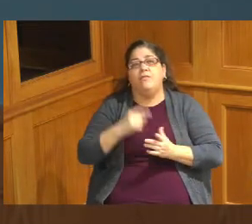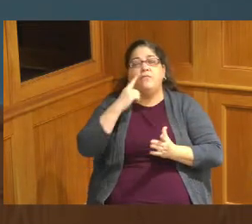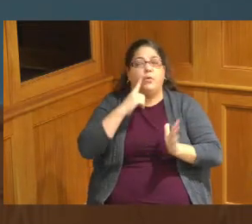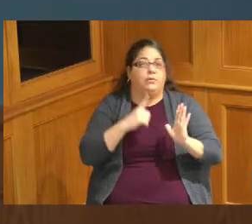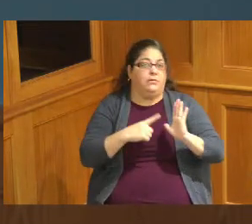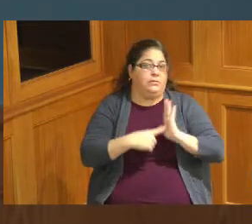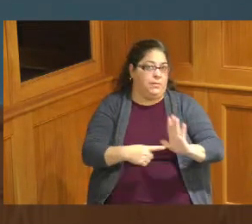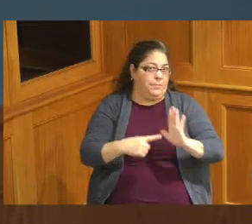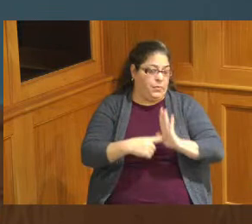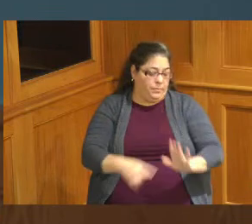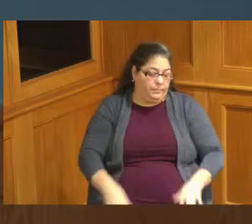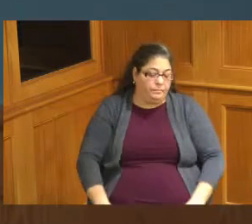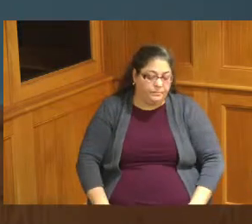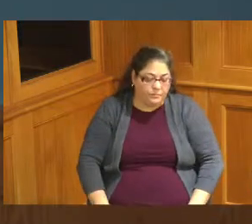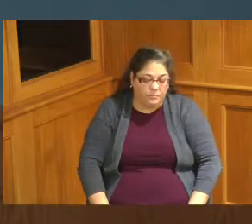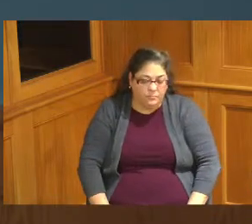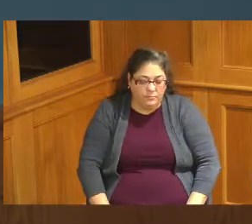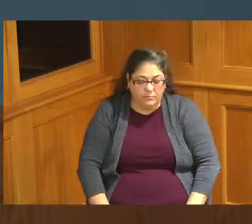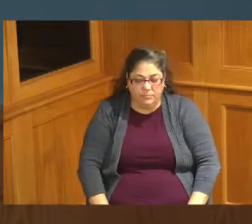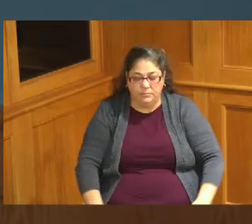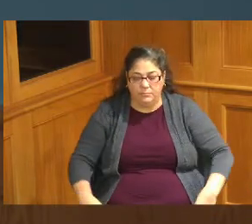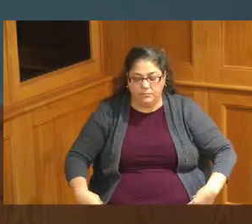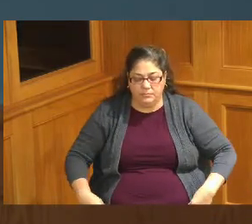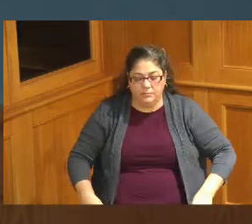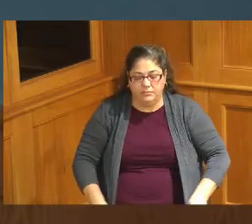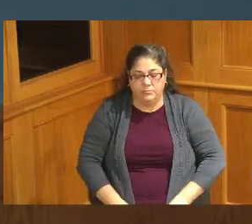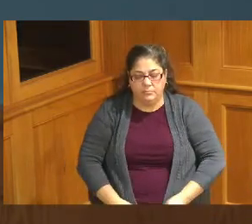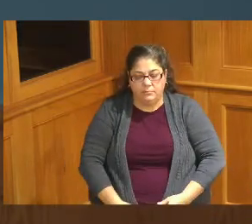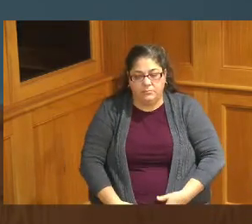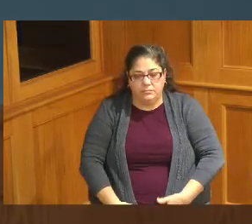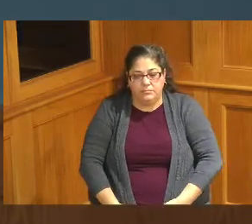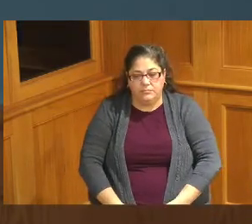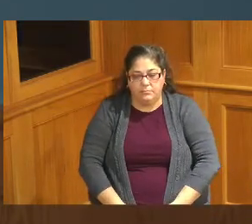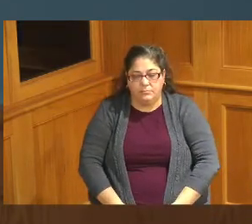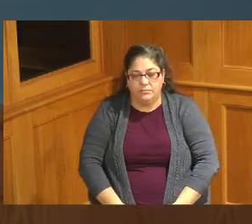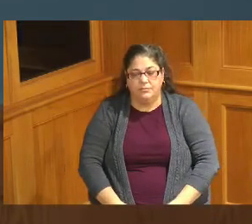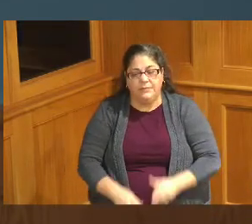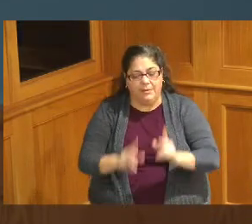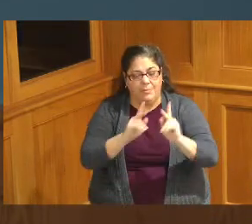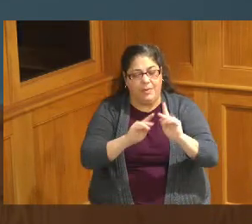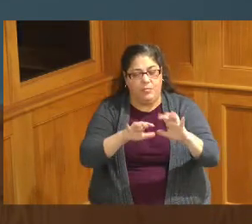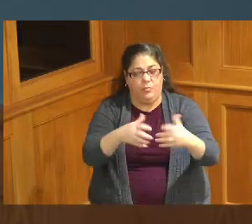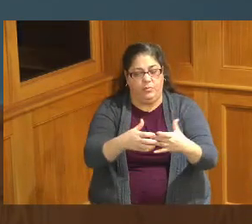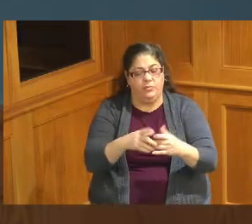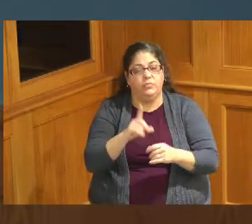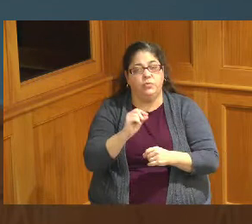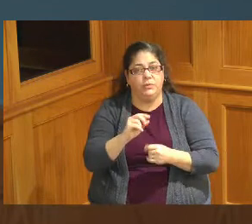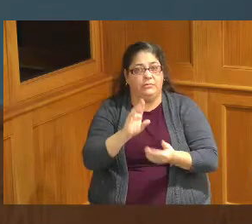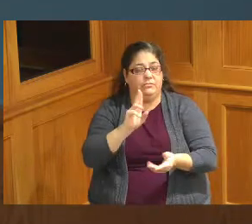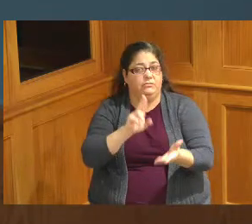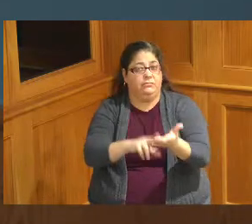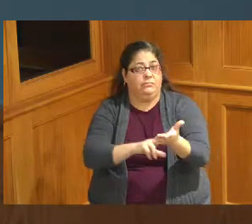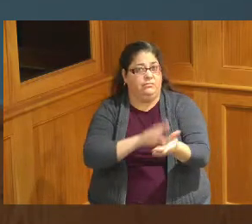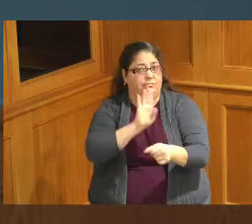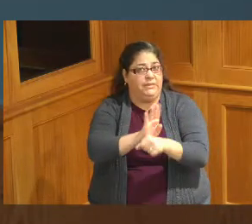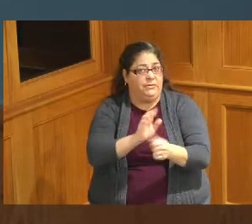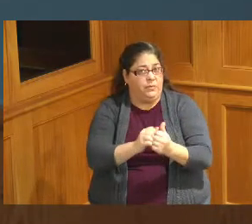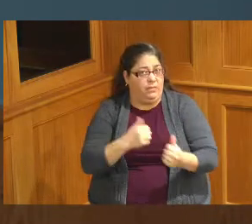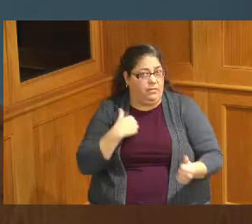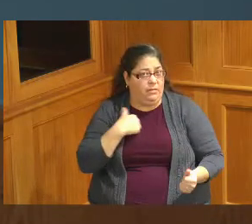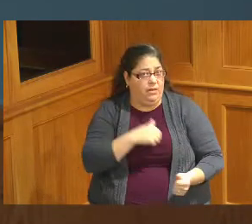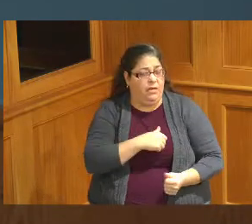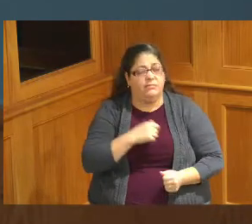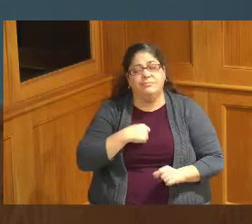example, wanted to make sure that the people that are doing business with us, I was